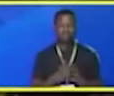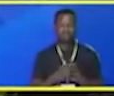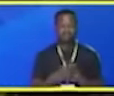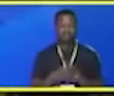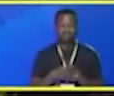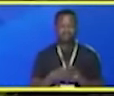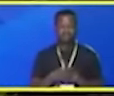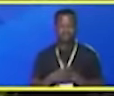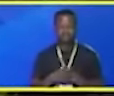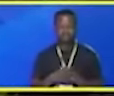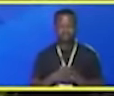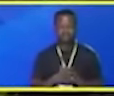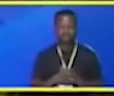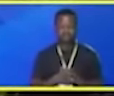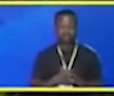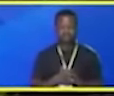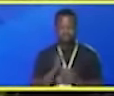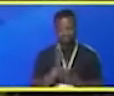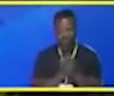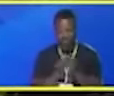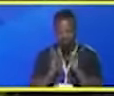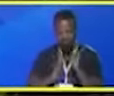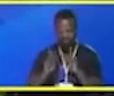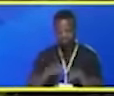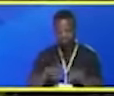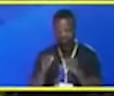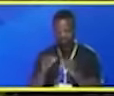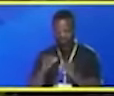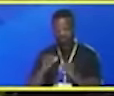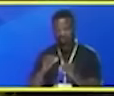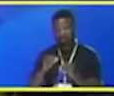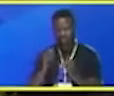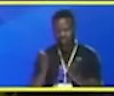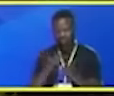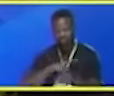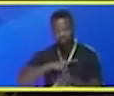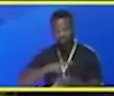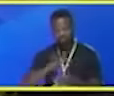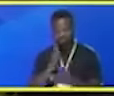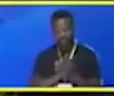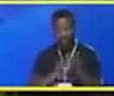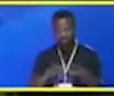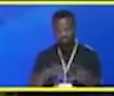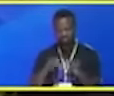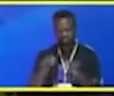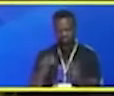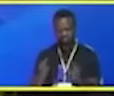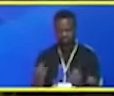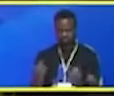Someone will leave this place tonight confident. Someone will leave this place tonight audacious.